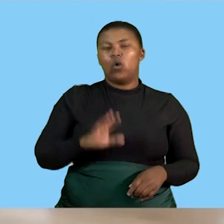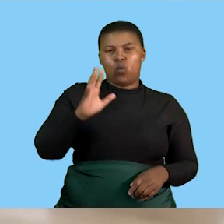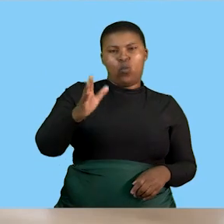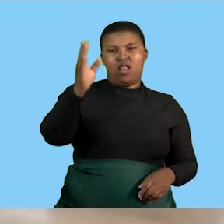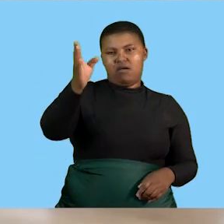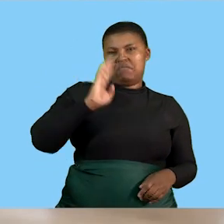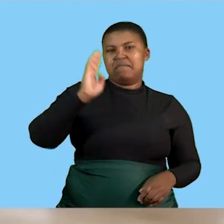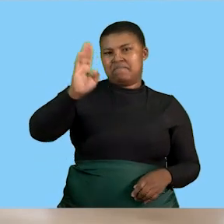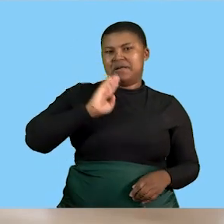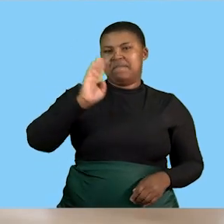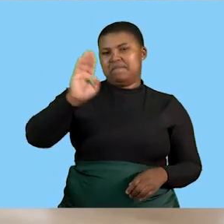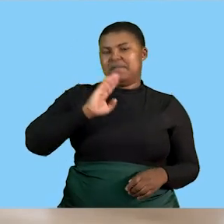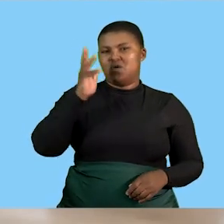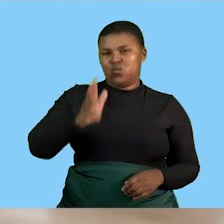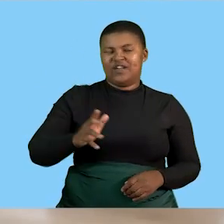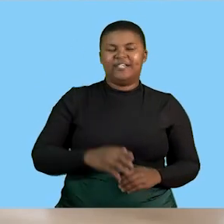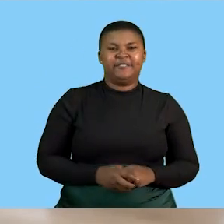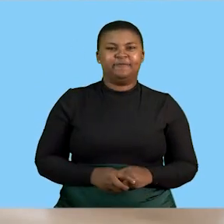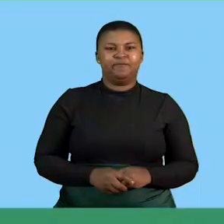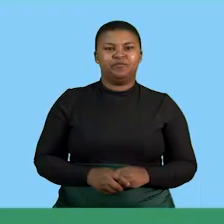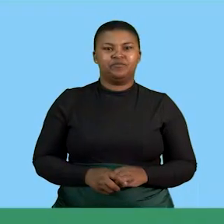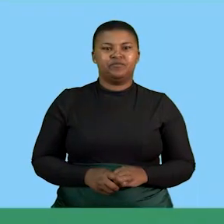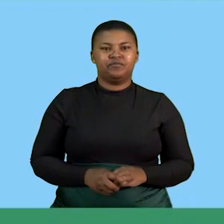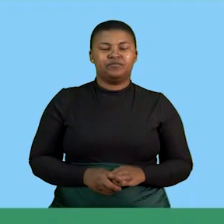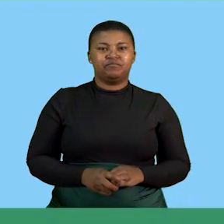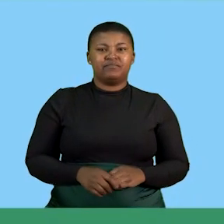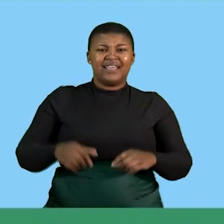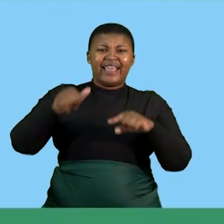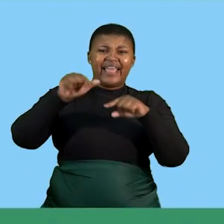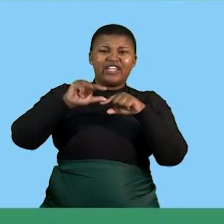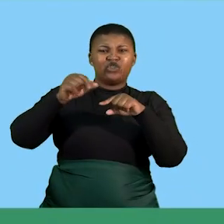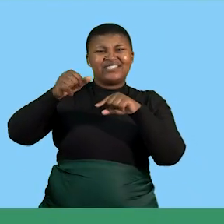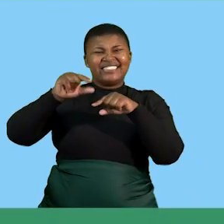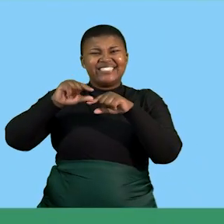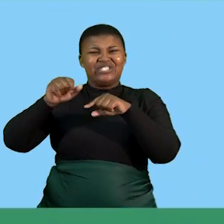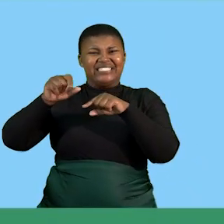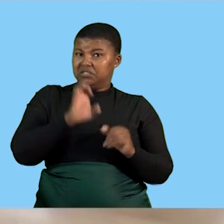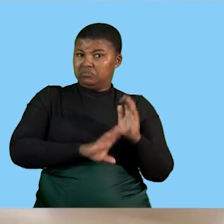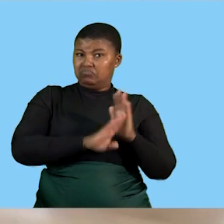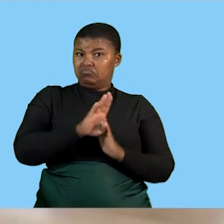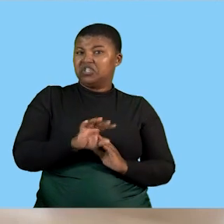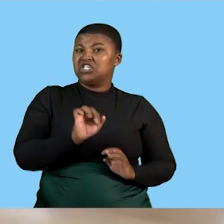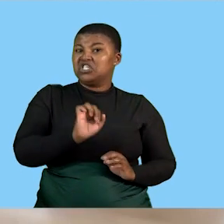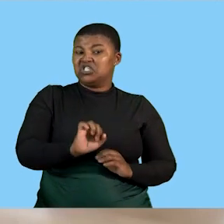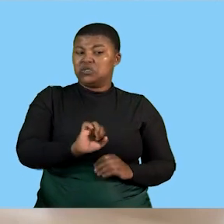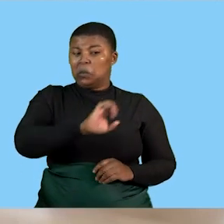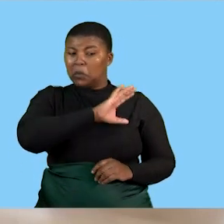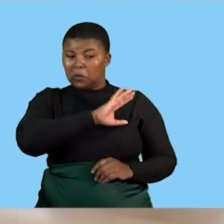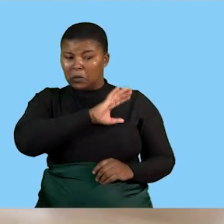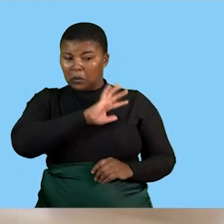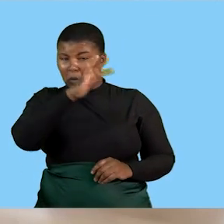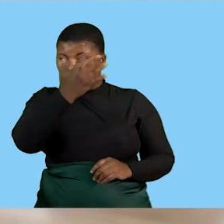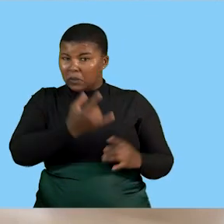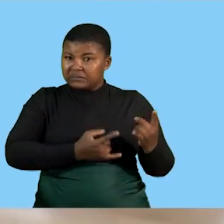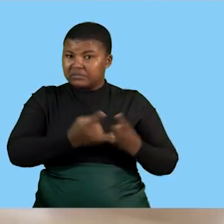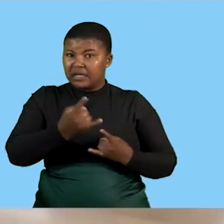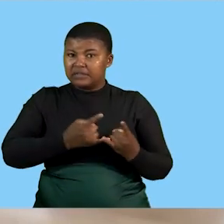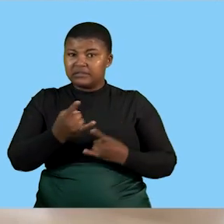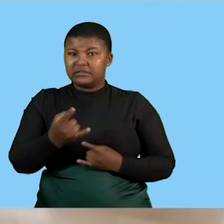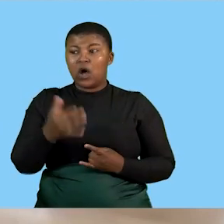in our market environment. So we are going to focus on the second part of our concept map. Now, we must